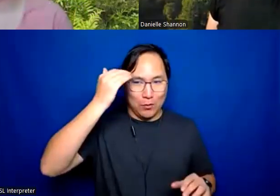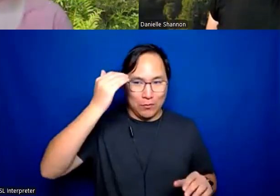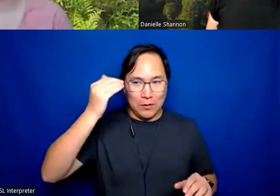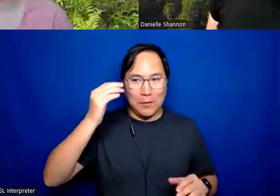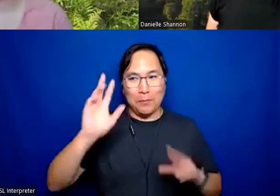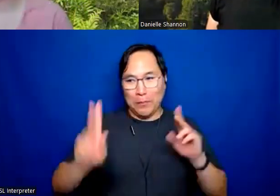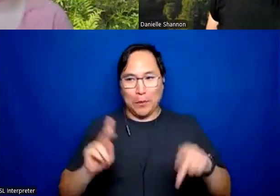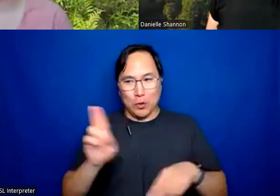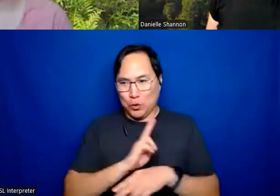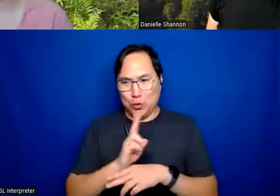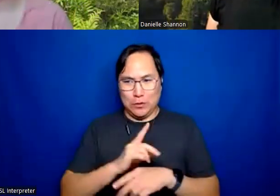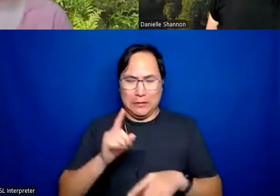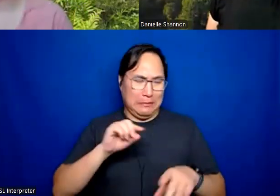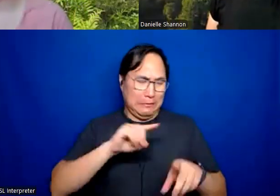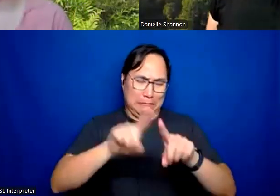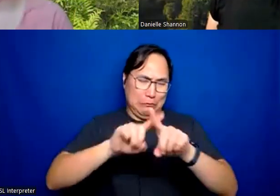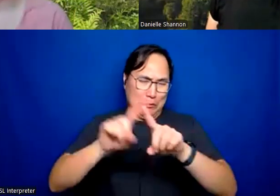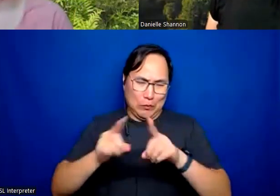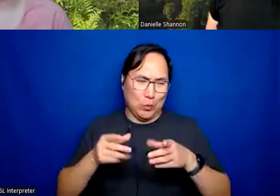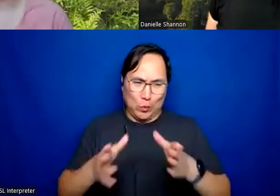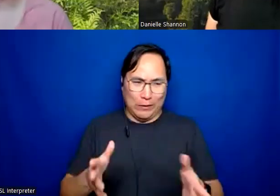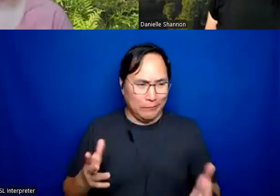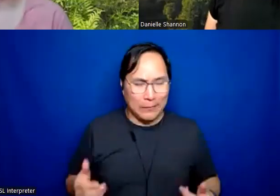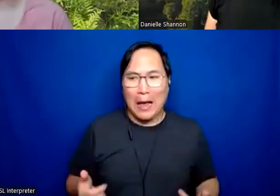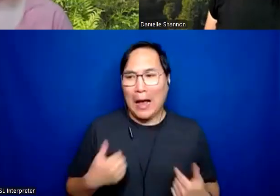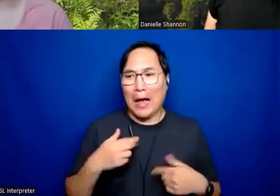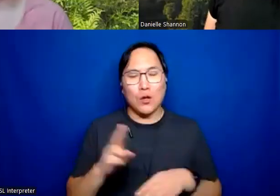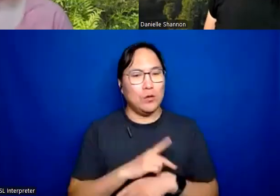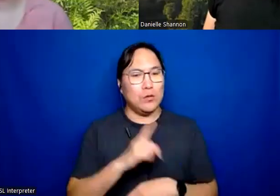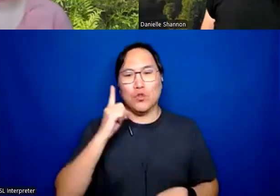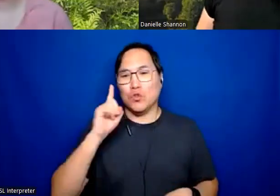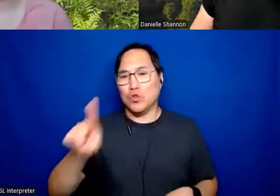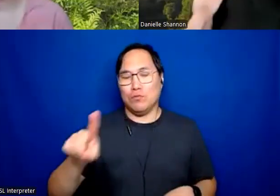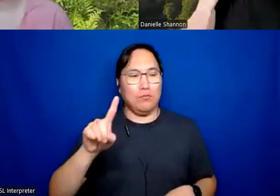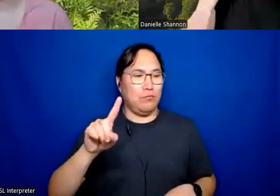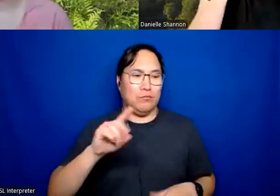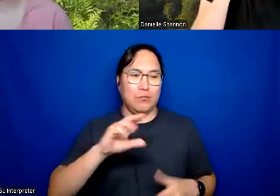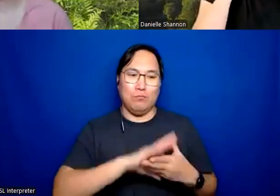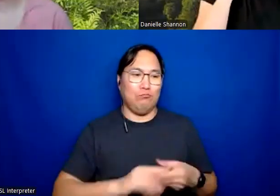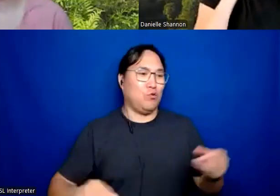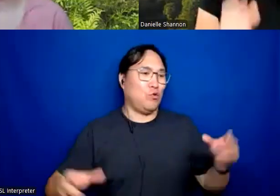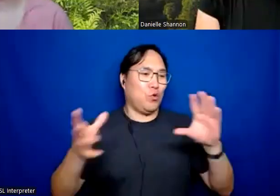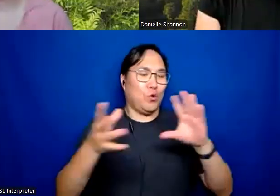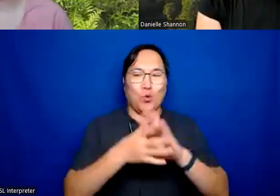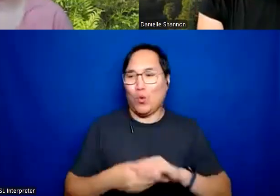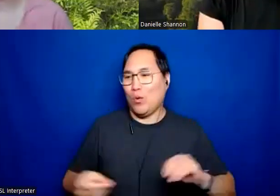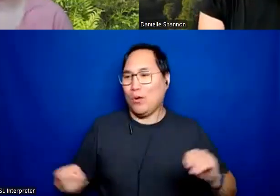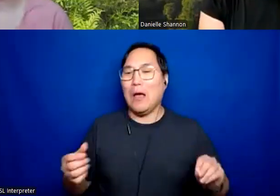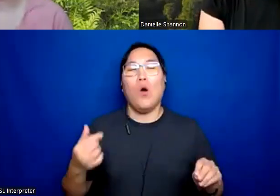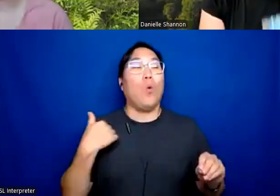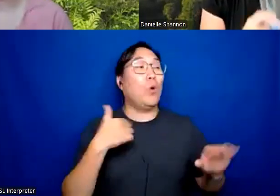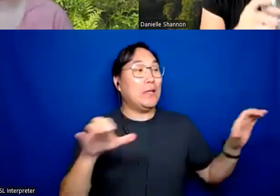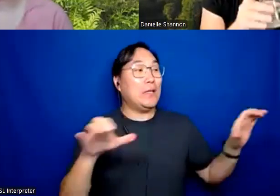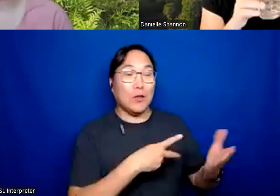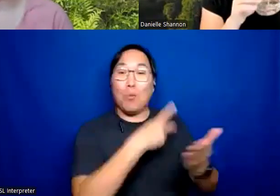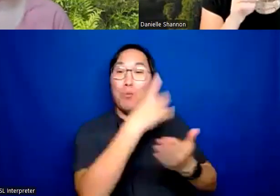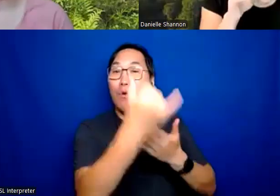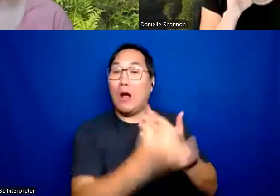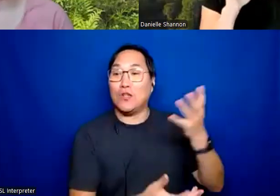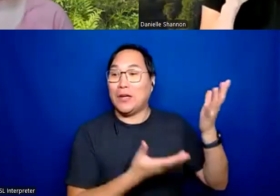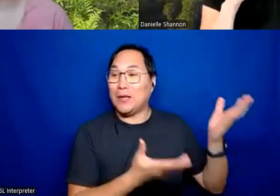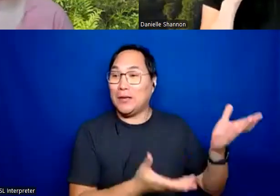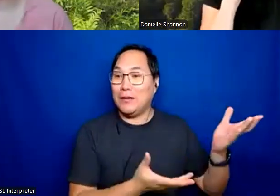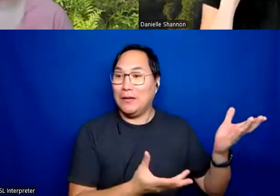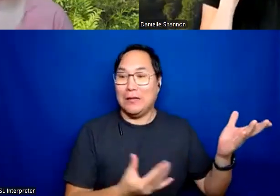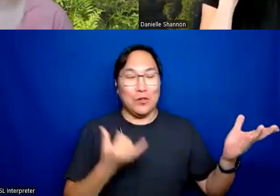who are using them in a really cool way. I've used them just as a storytelling tool to be like, we did this project and now here's a way that I can like